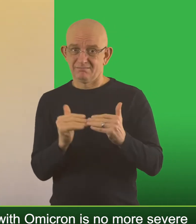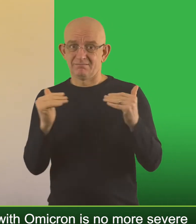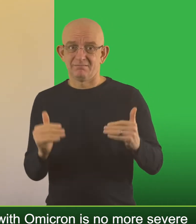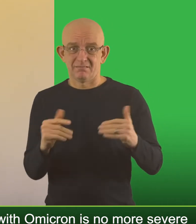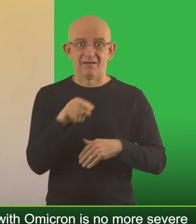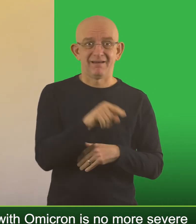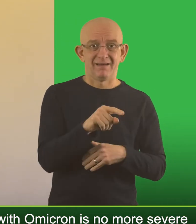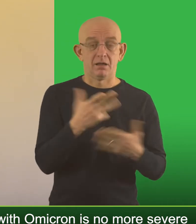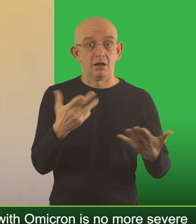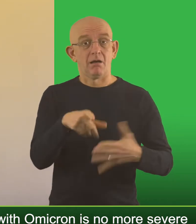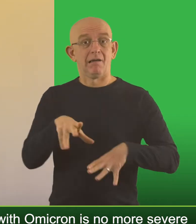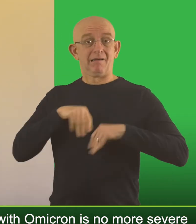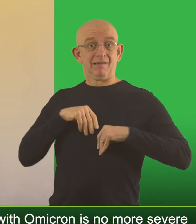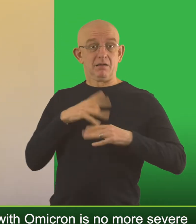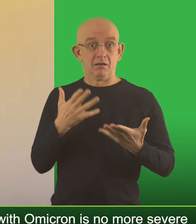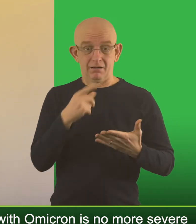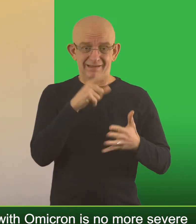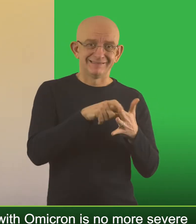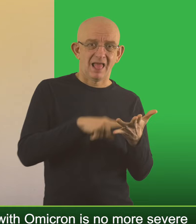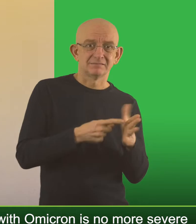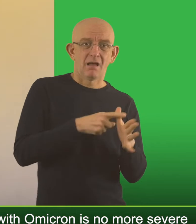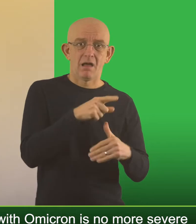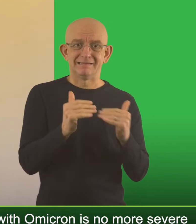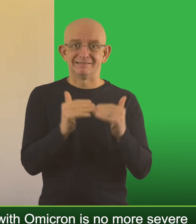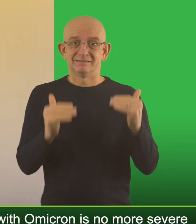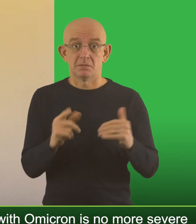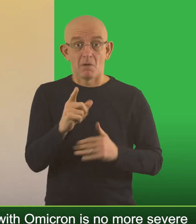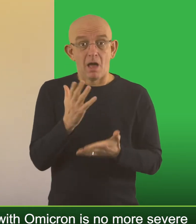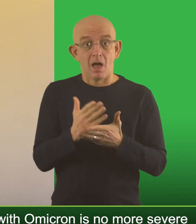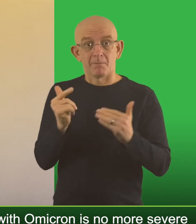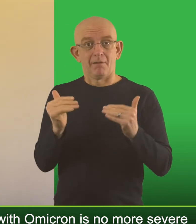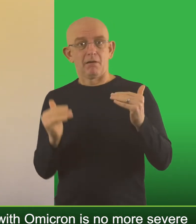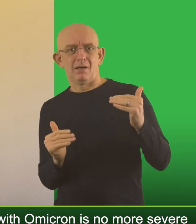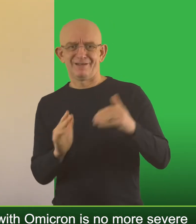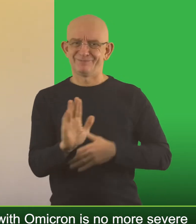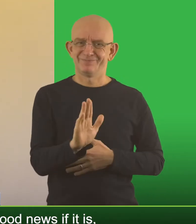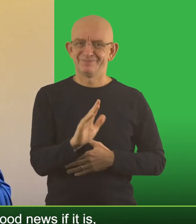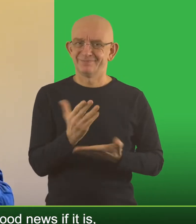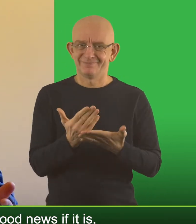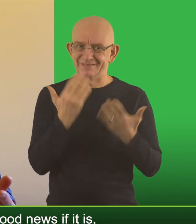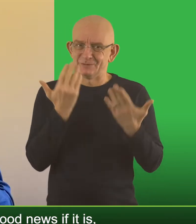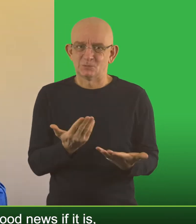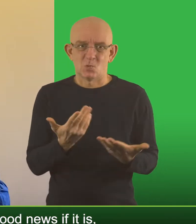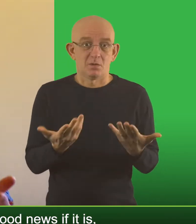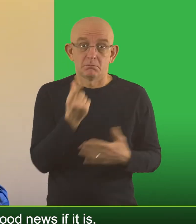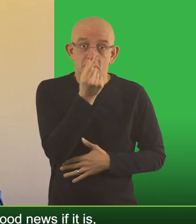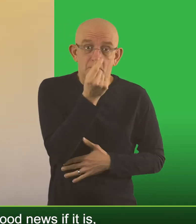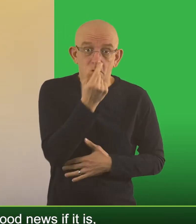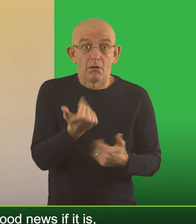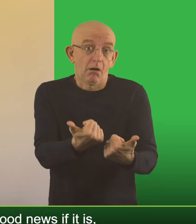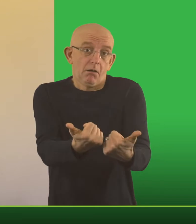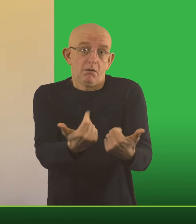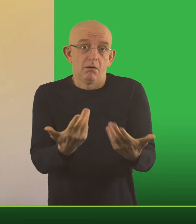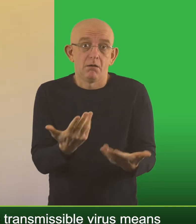an infection with Omicron is no more severe than an infection with Delta, but I don't think it's safe to say it's milder. It may be, and that would be good news if